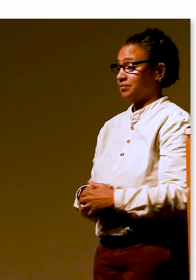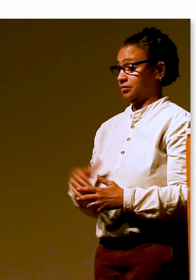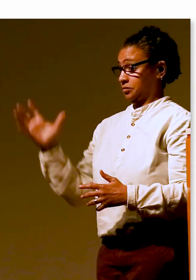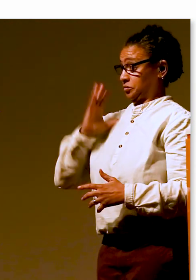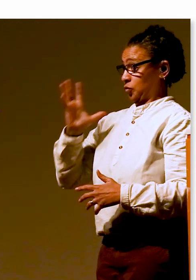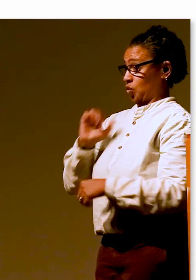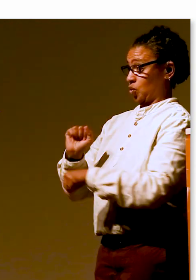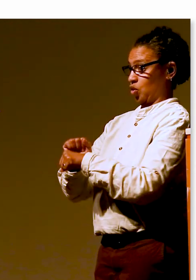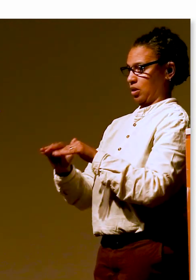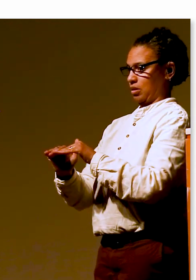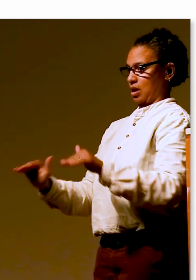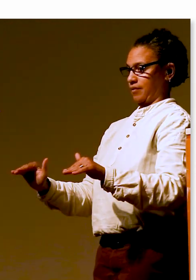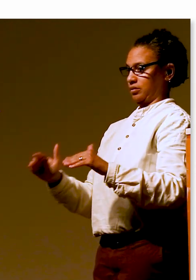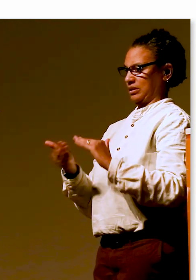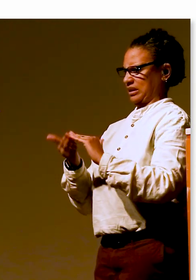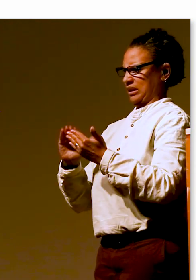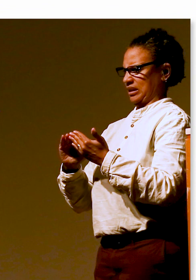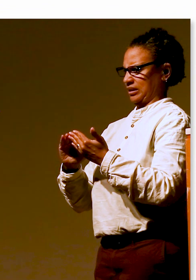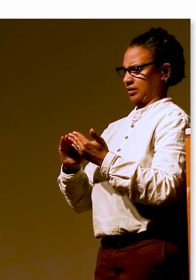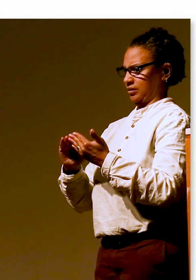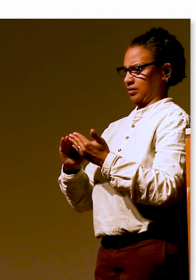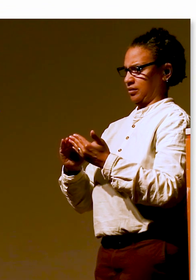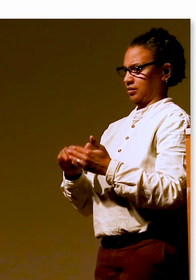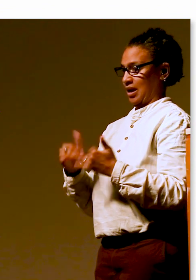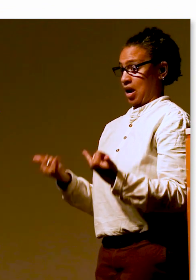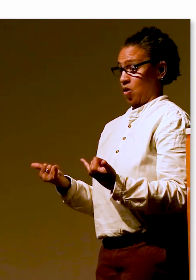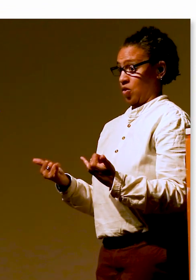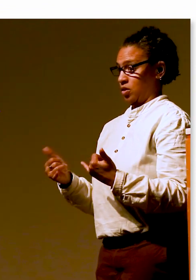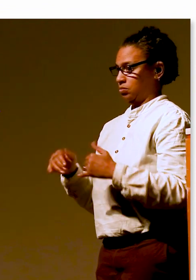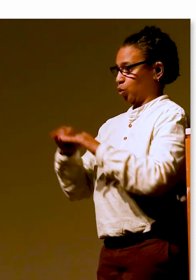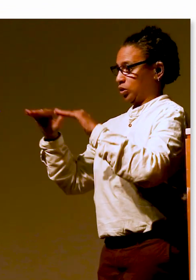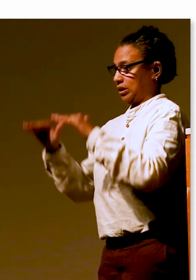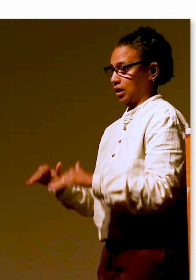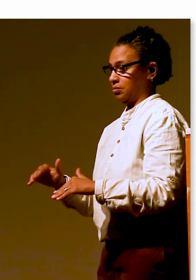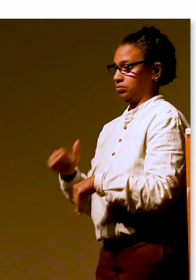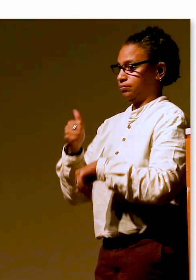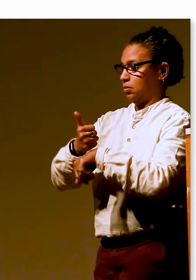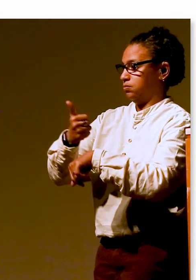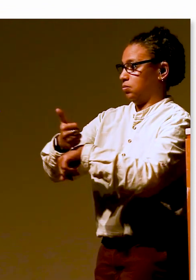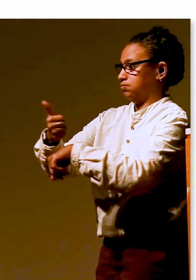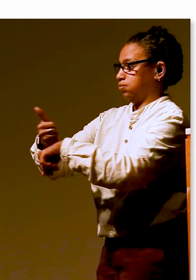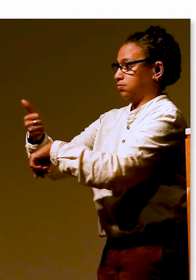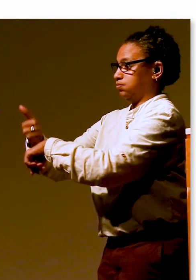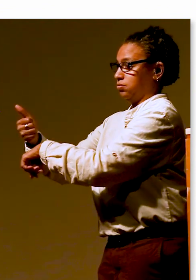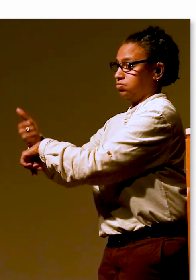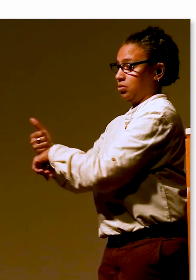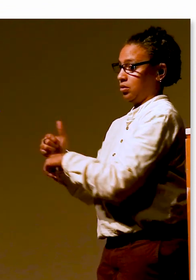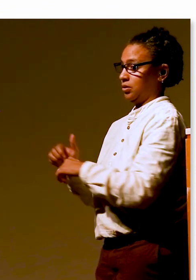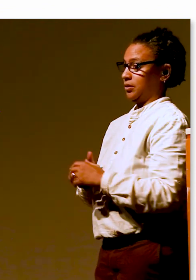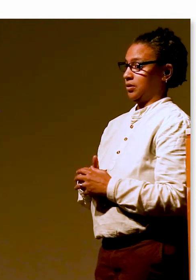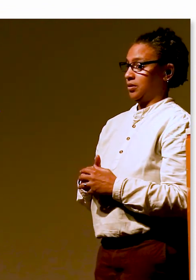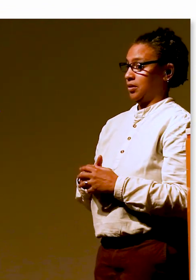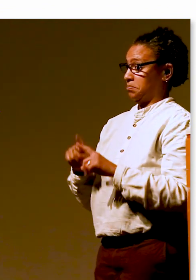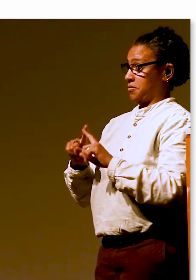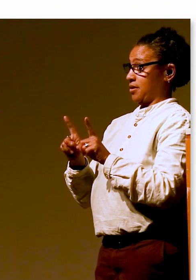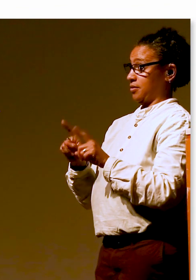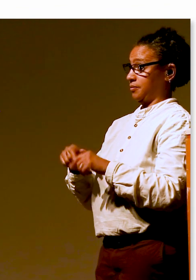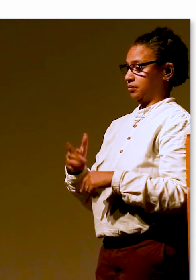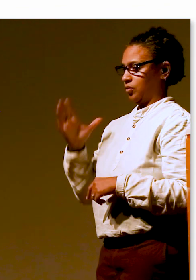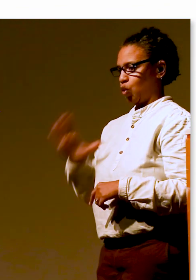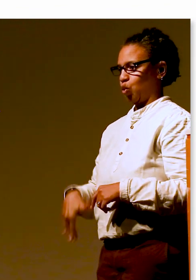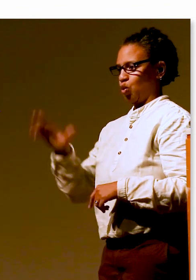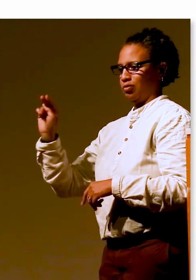understand are now like art buildings. So that's interesting. Yeah. Anyway, but the other thing about growing up in New York in the 60s was that